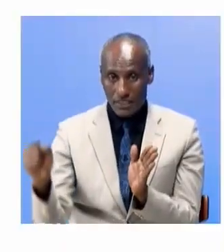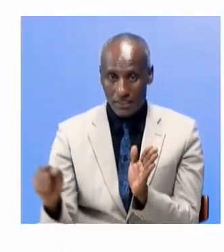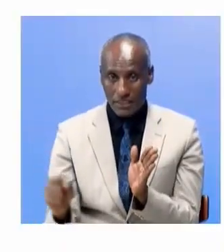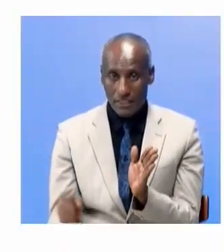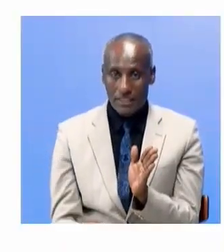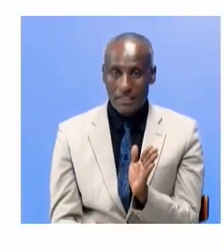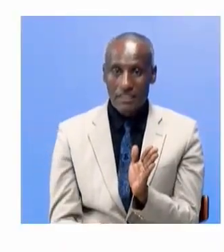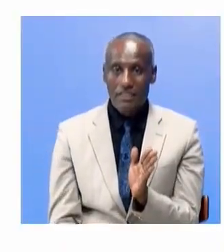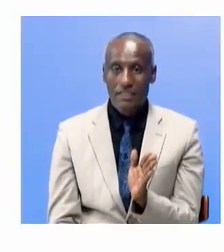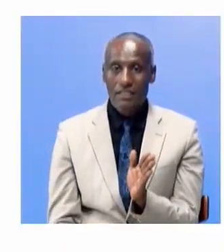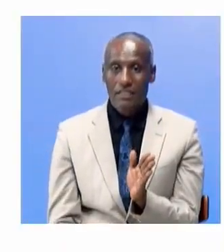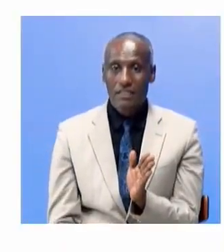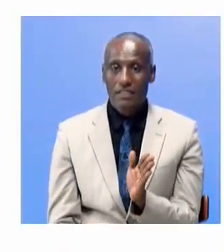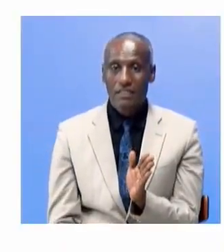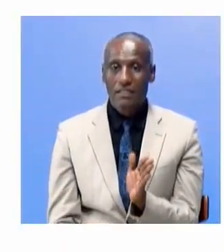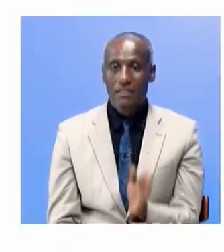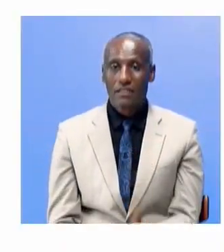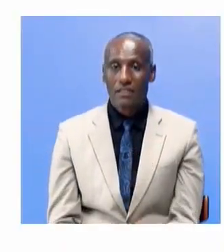Subject.